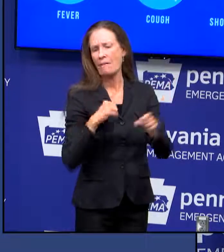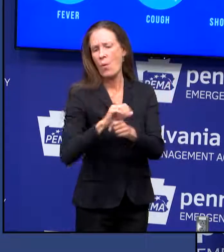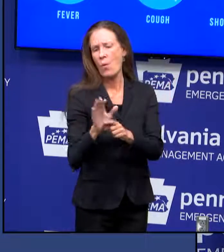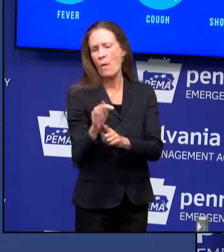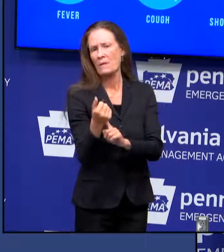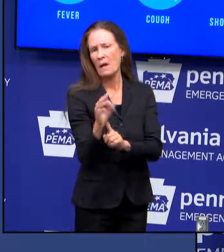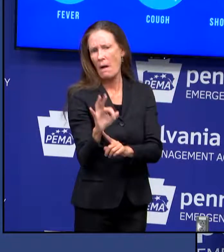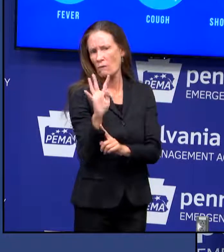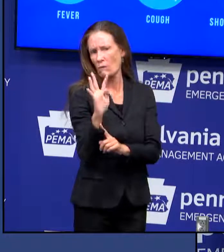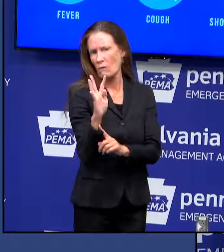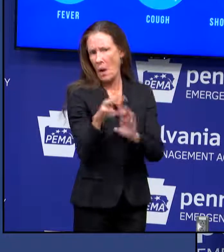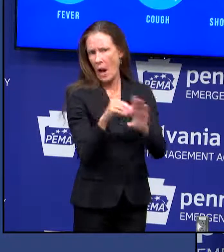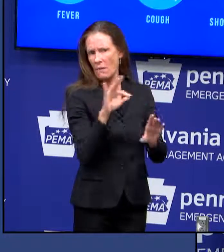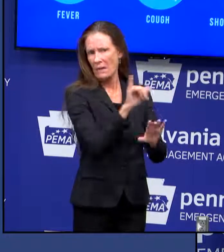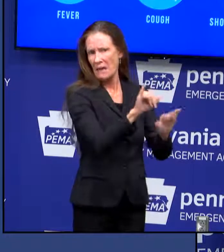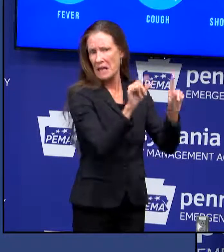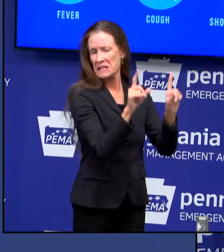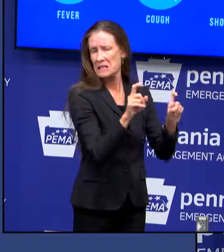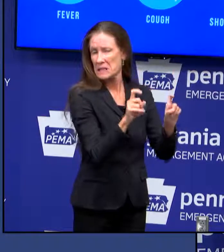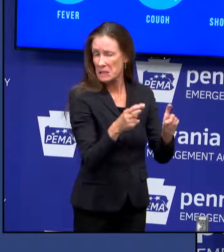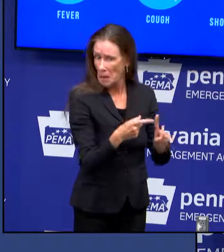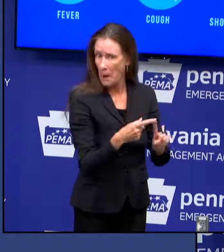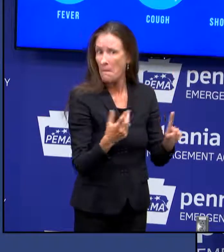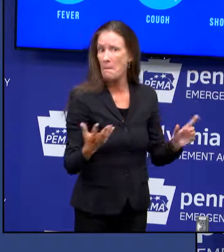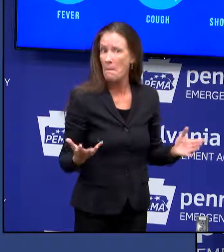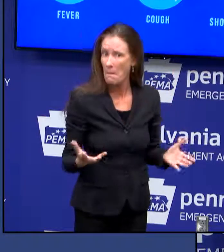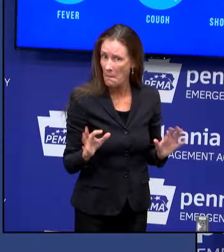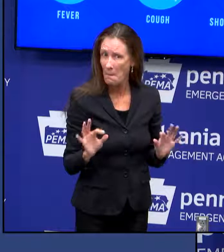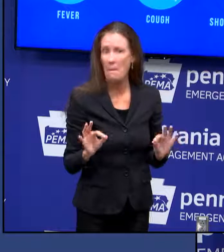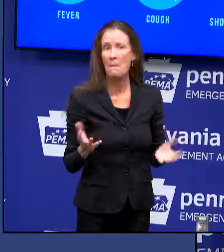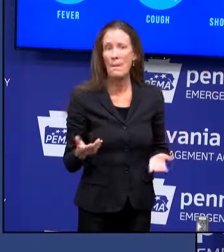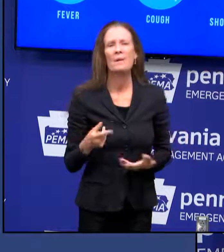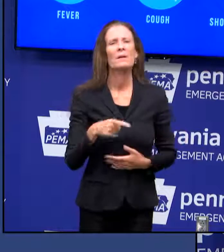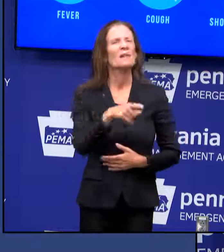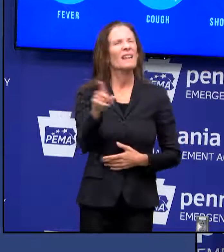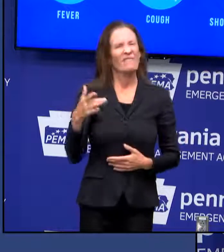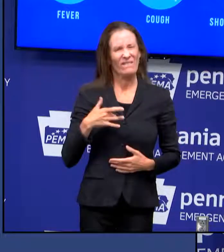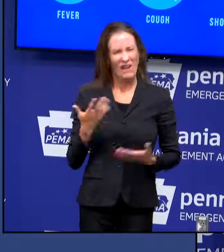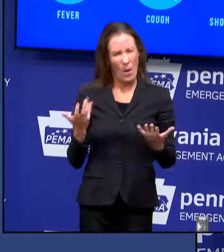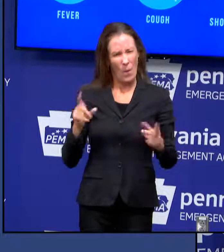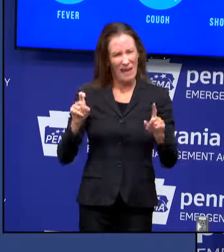an interactive map of testing locations on our website at